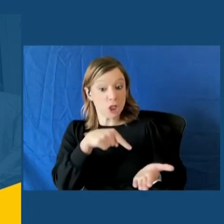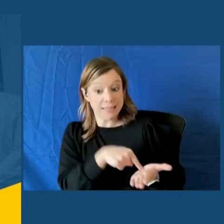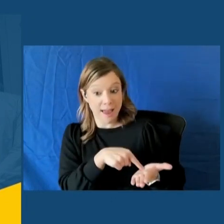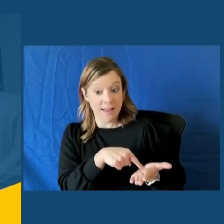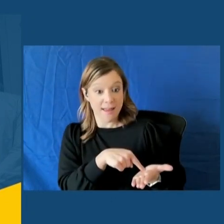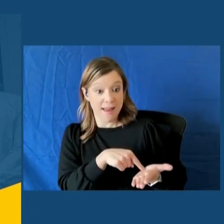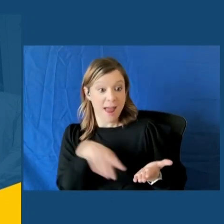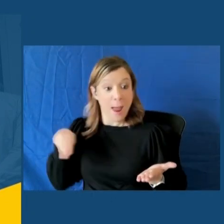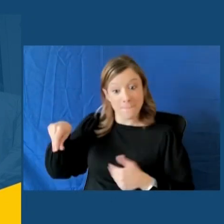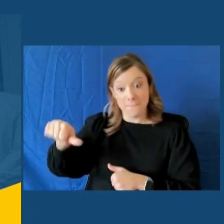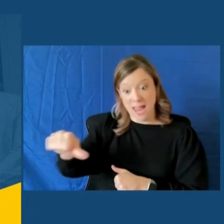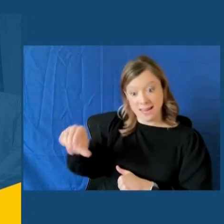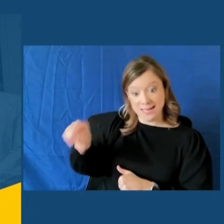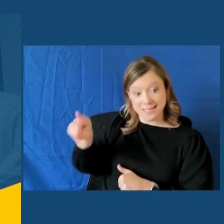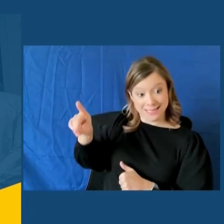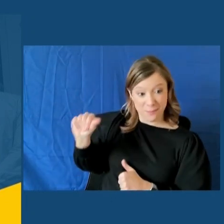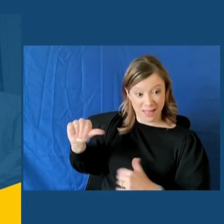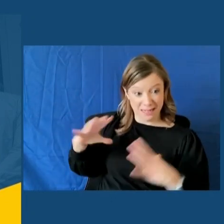believe it or not,